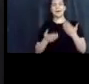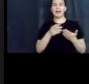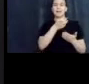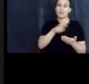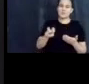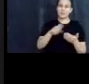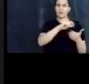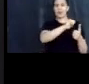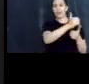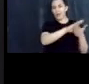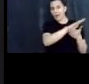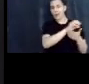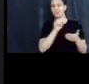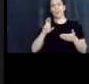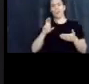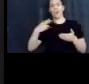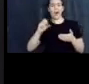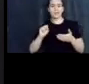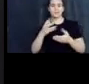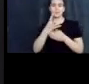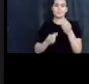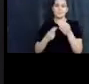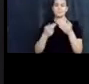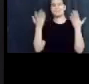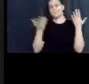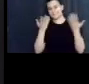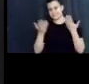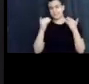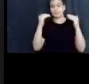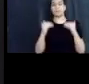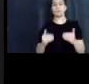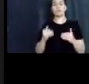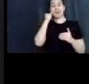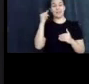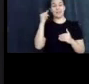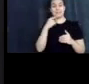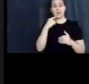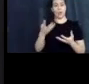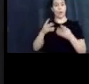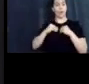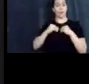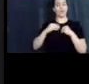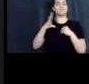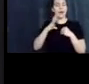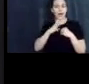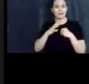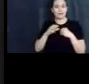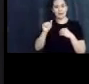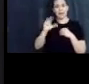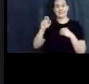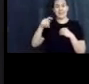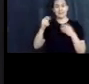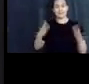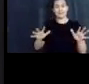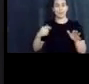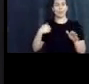then biggest thing I can say is after you get accepted, check your Lamar email account frequently. We will help you get that set up. So don't